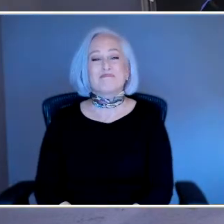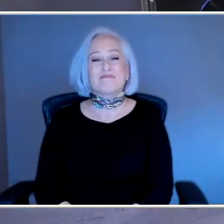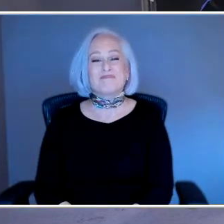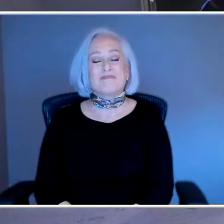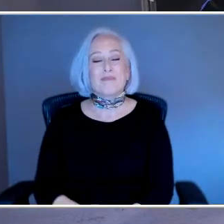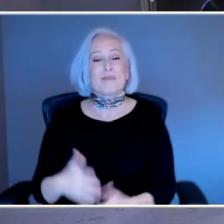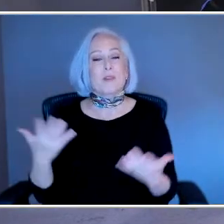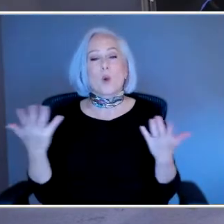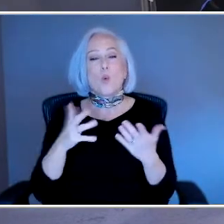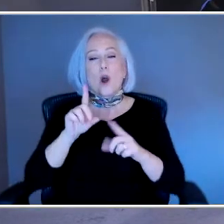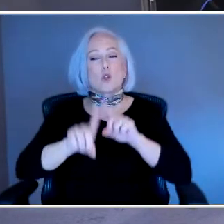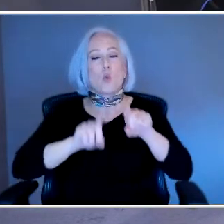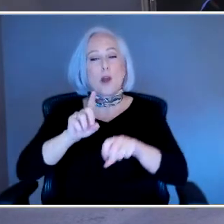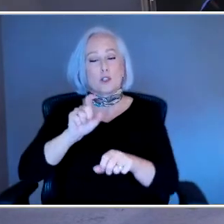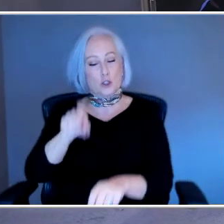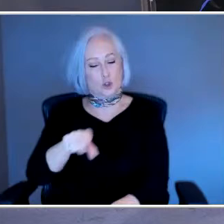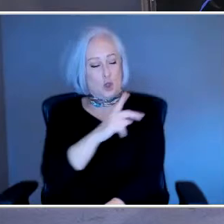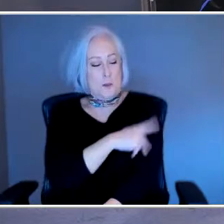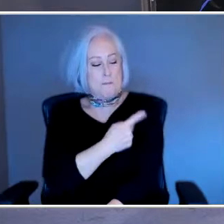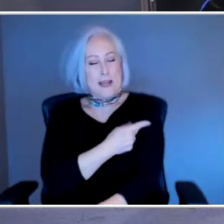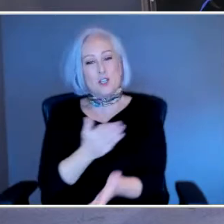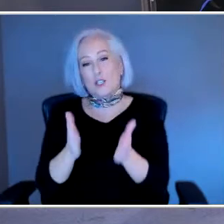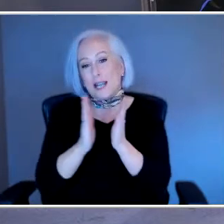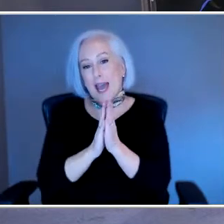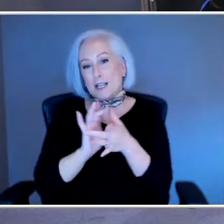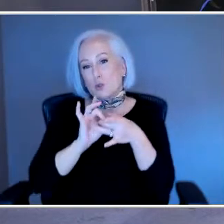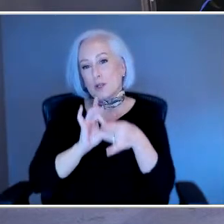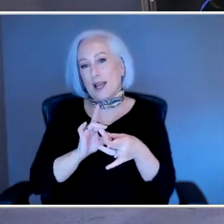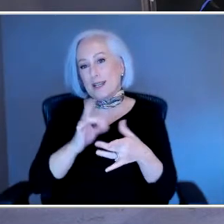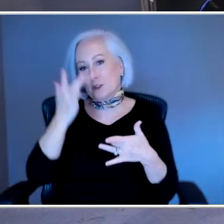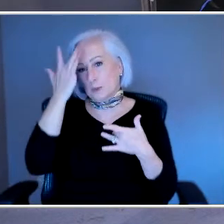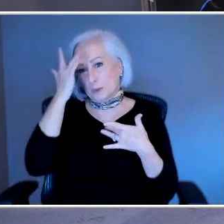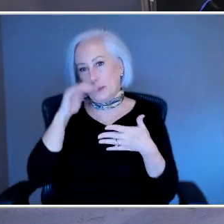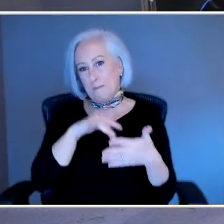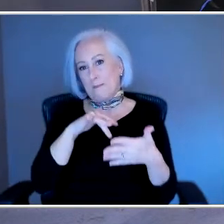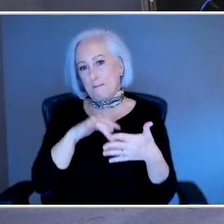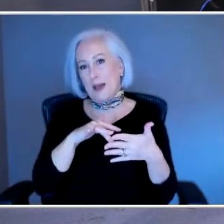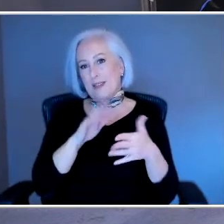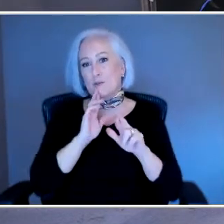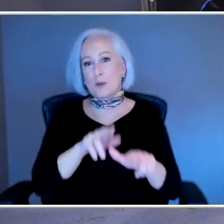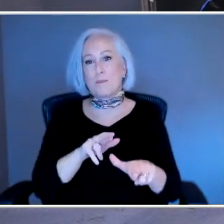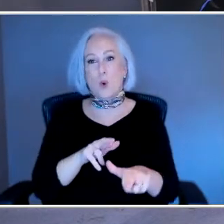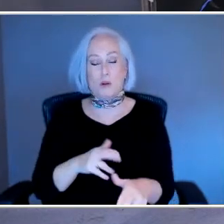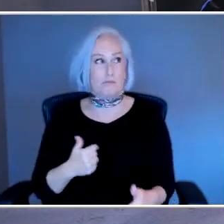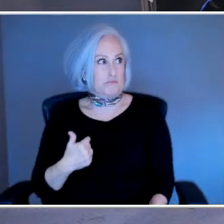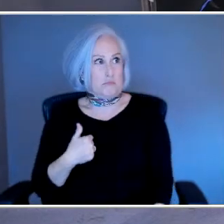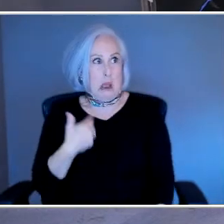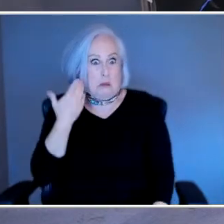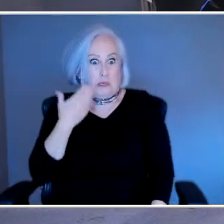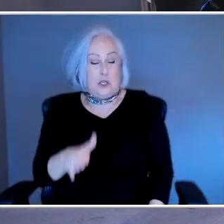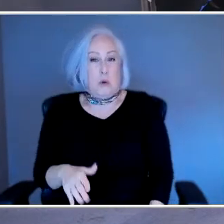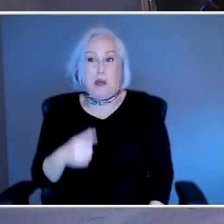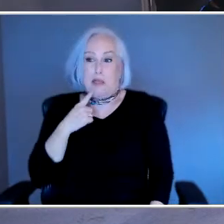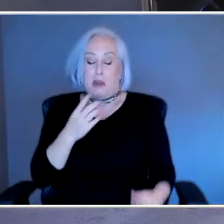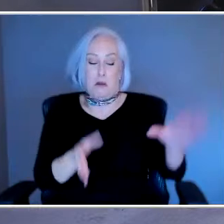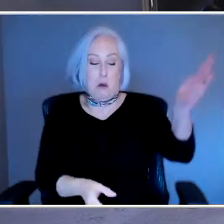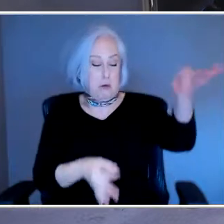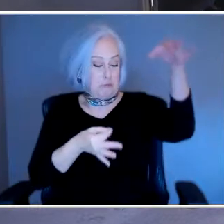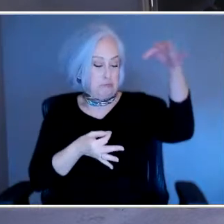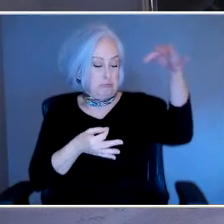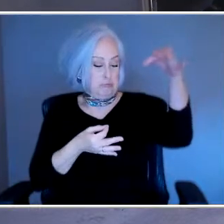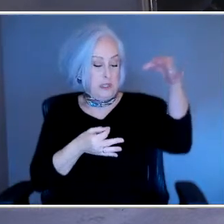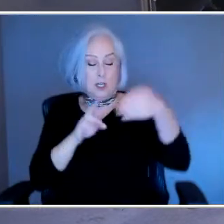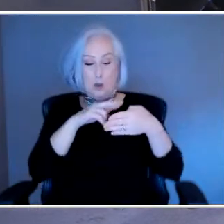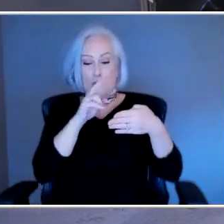be asking about a pathology report? I wouldn't even know to think to ask about it. I just think there's a report out there, someone's looking at it, and they've got it